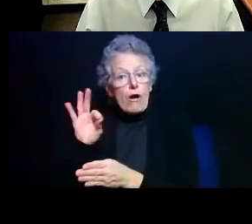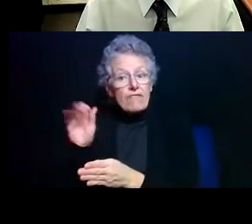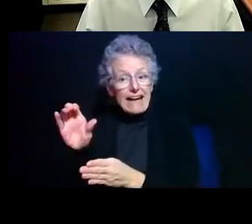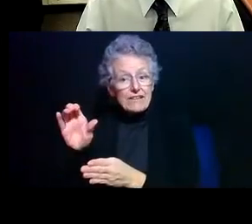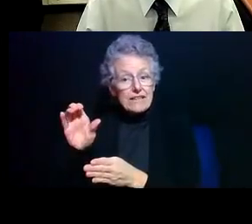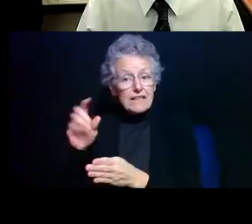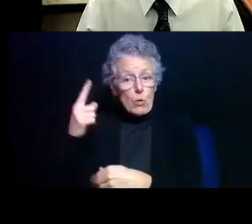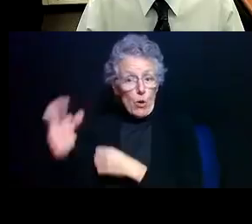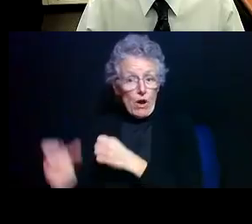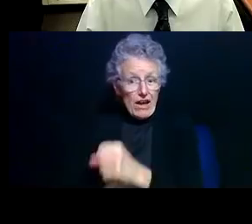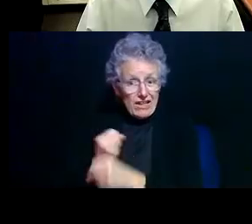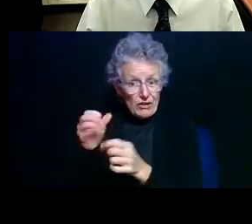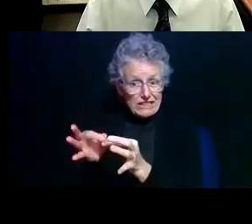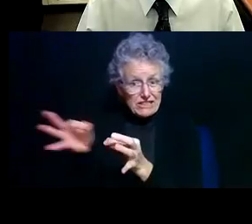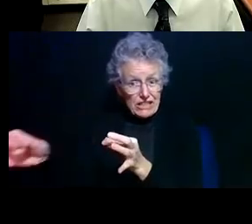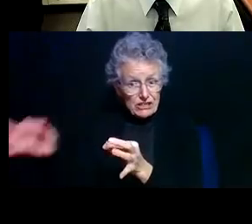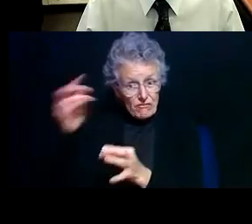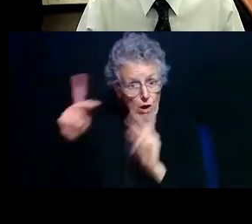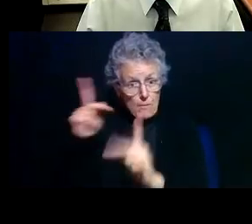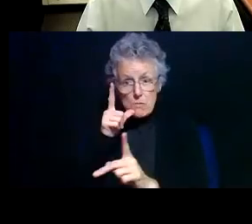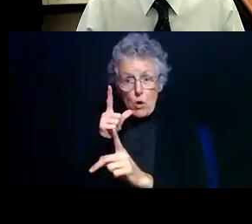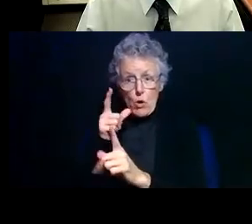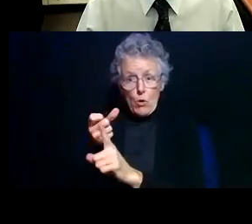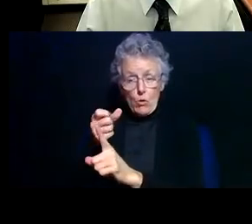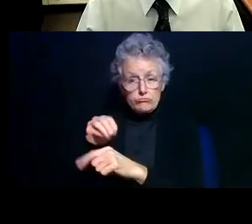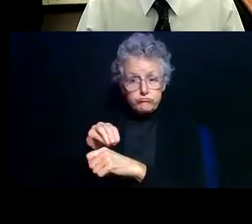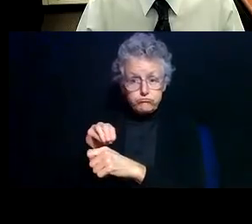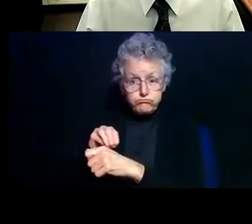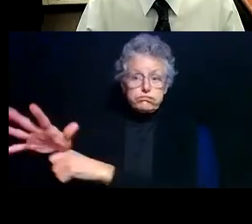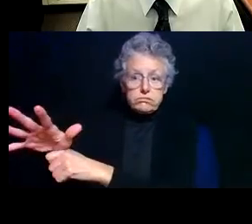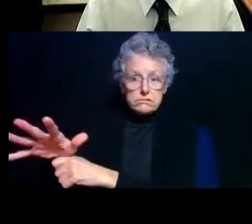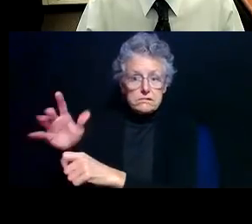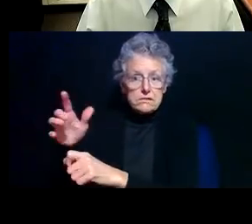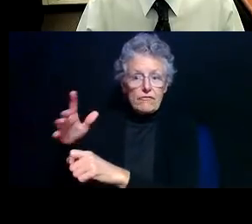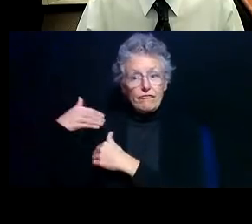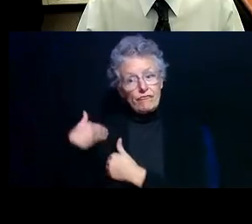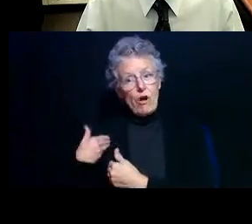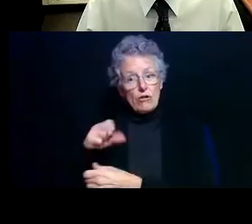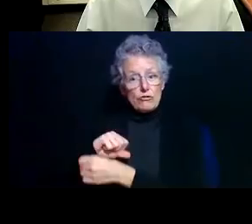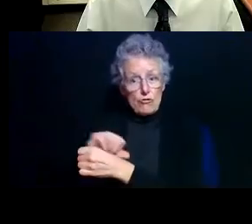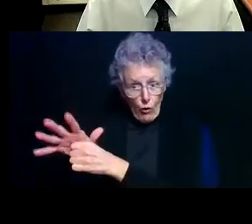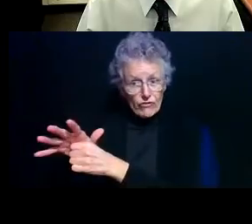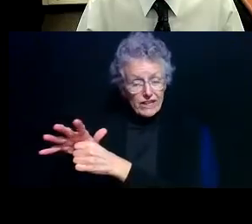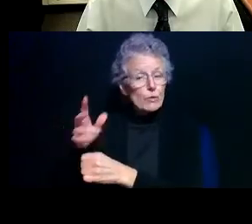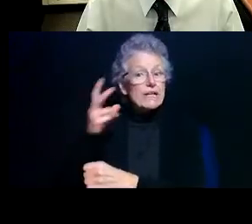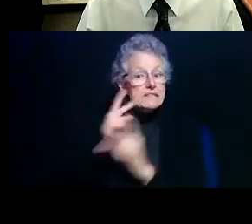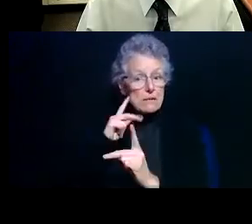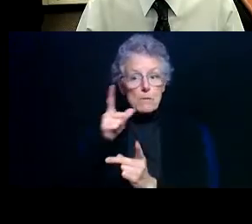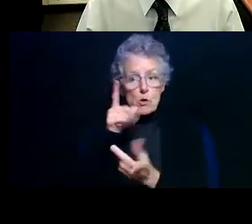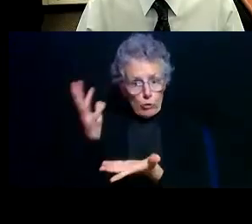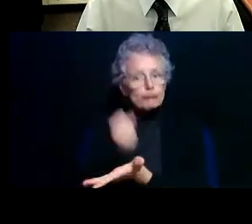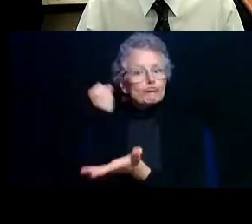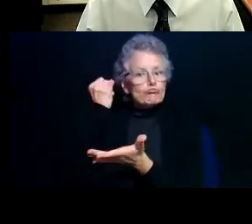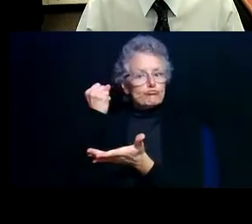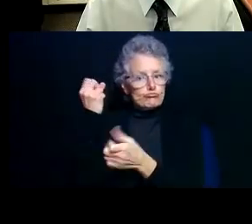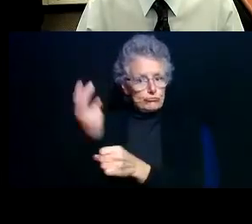extension available for people that are affected by COVID, and we've certainly seen people take advantage of that